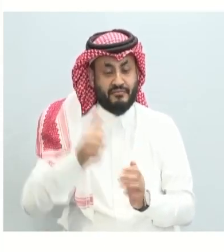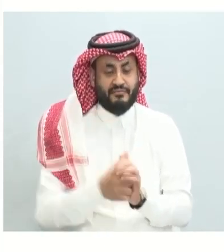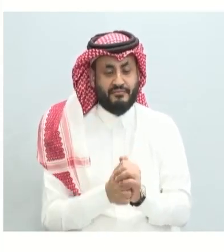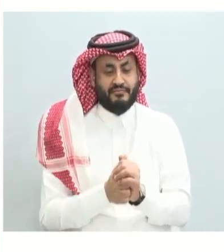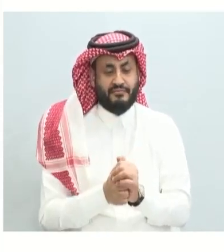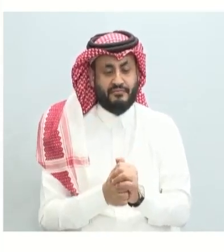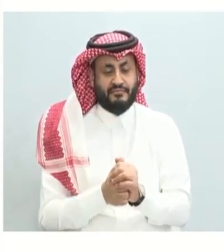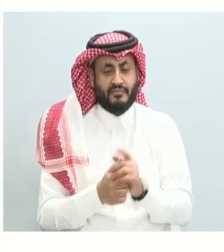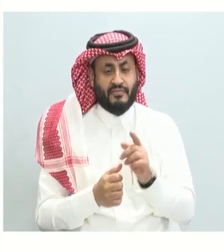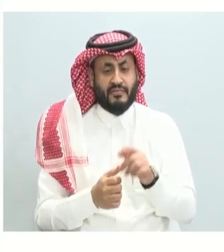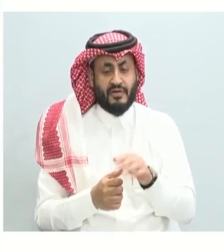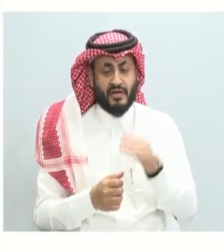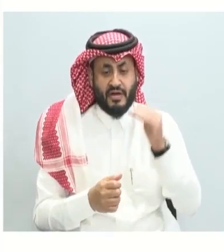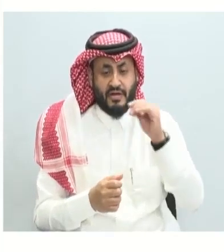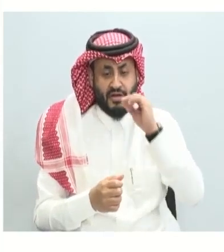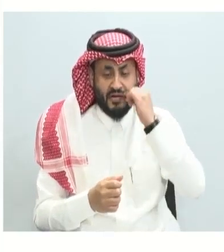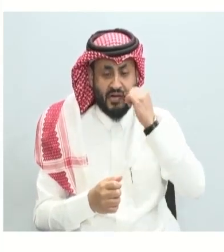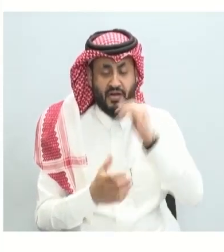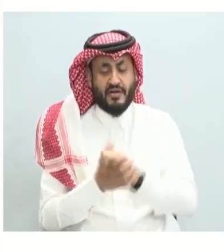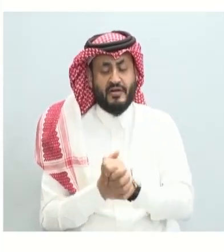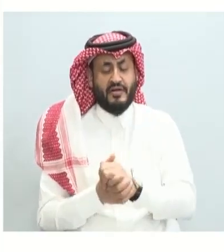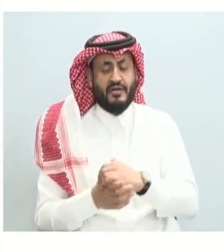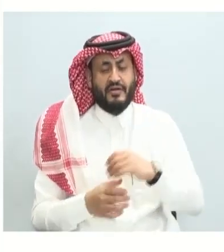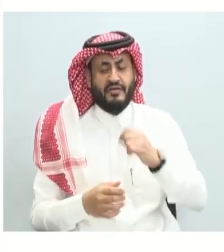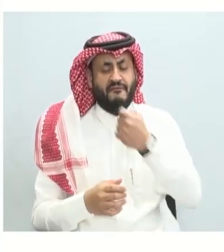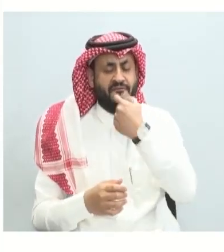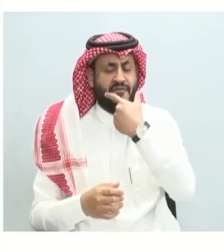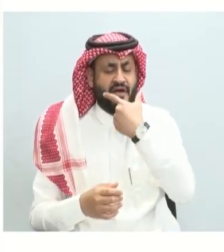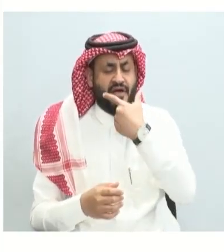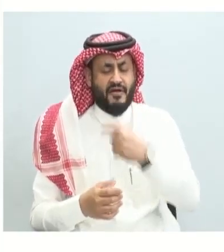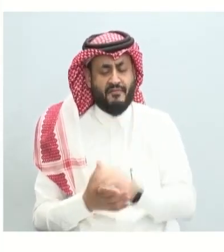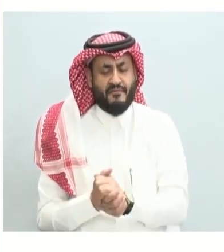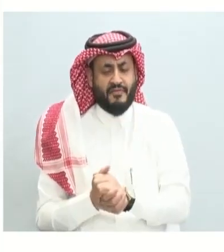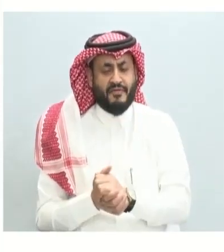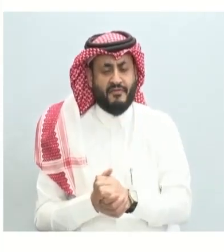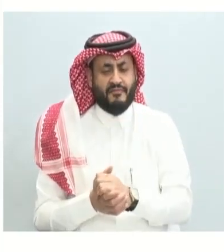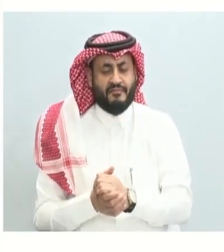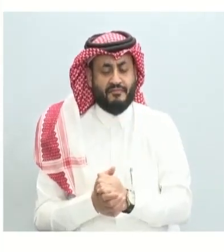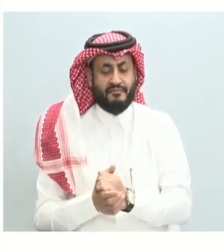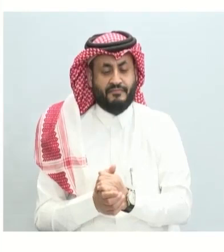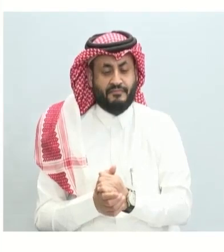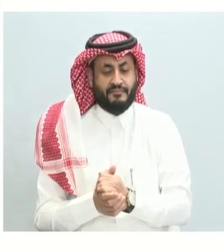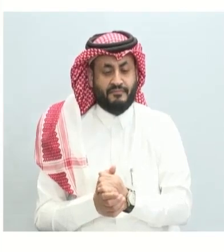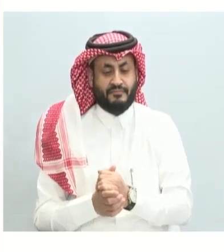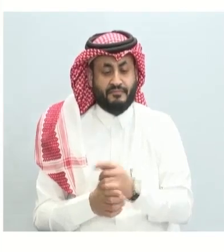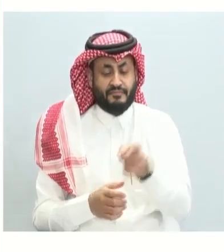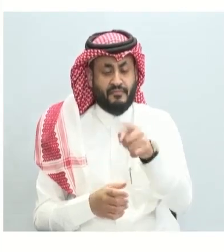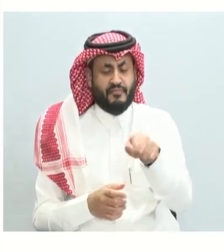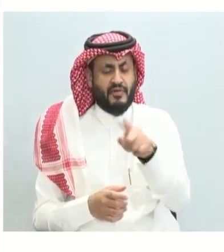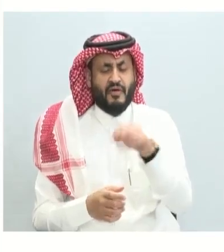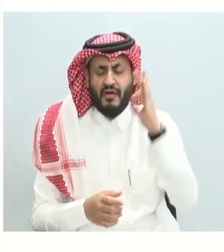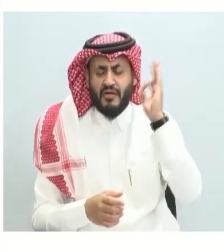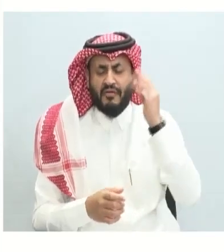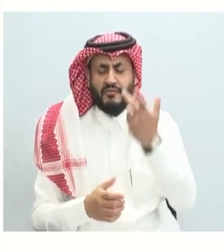is a very happy boy. Very well. Now, let's try to